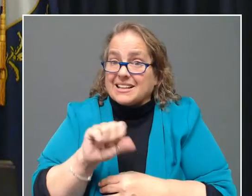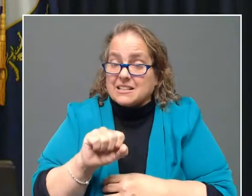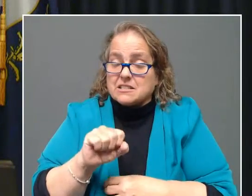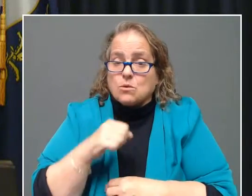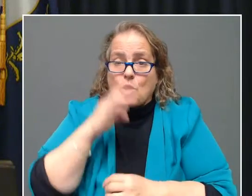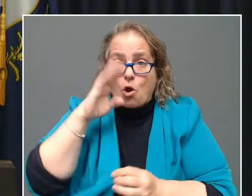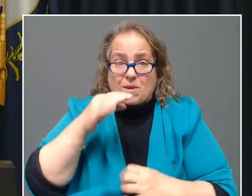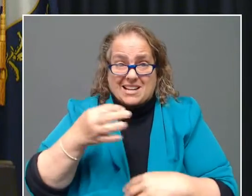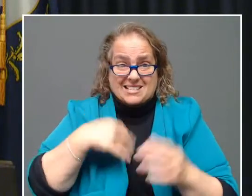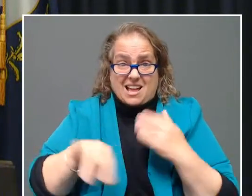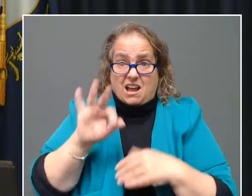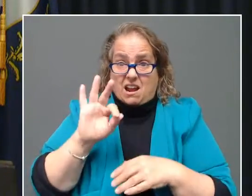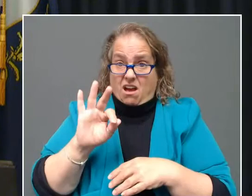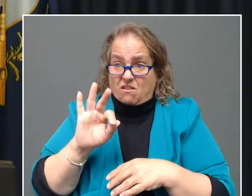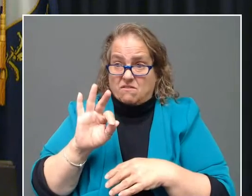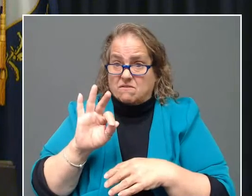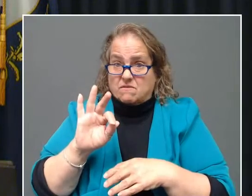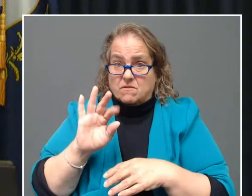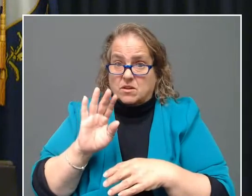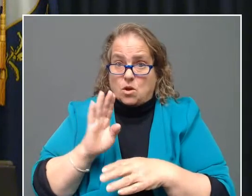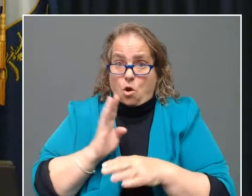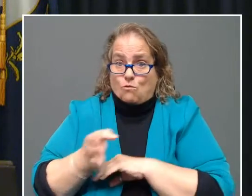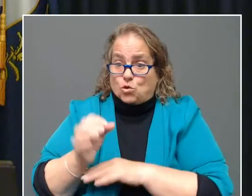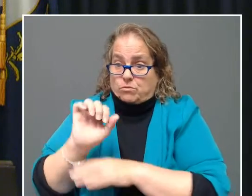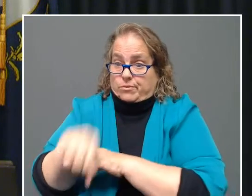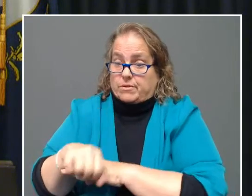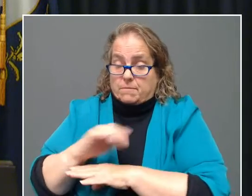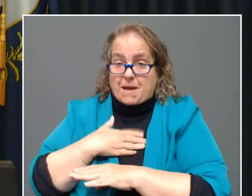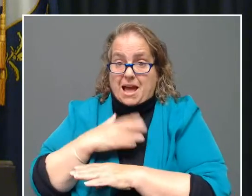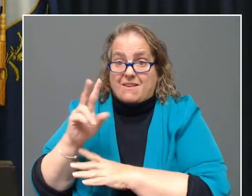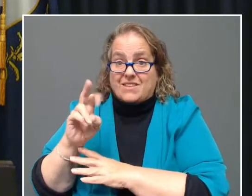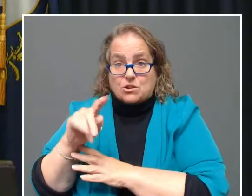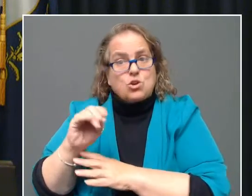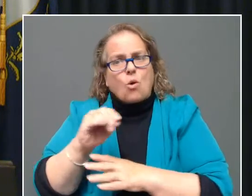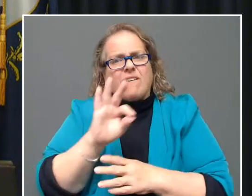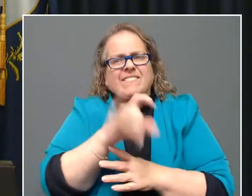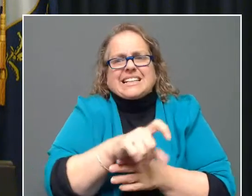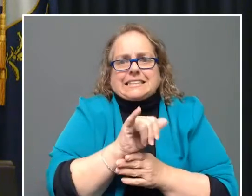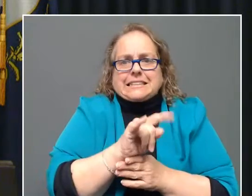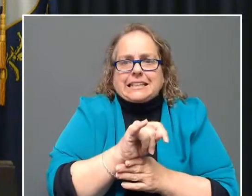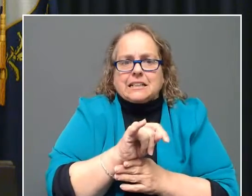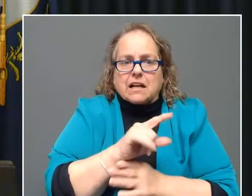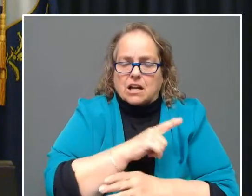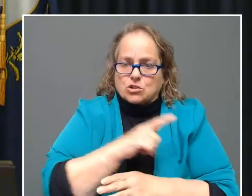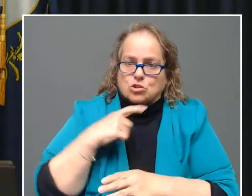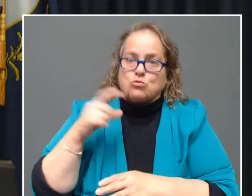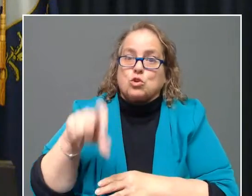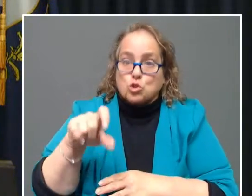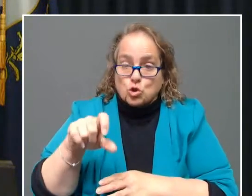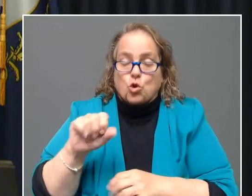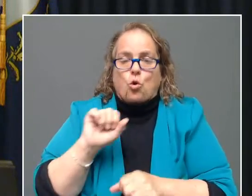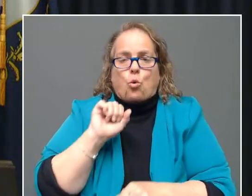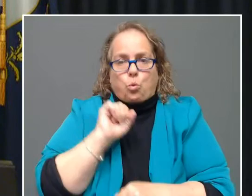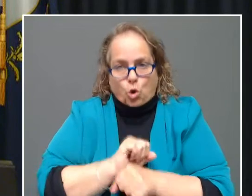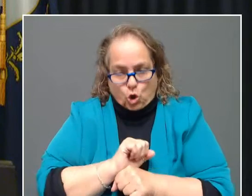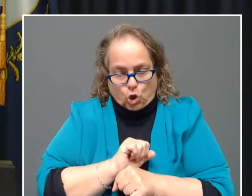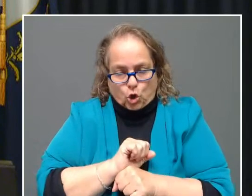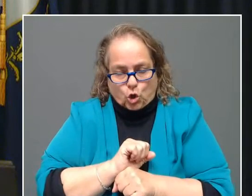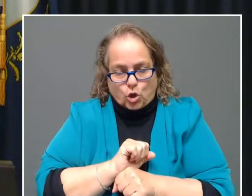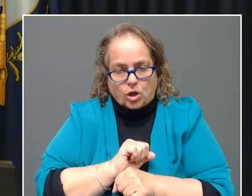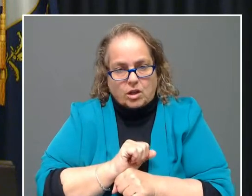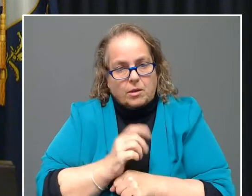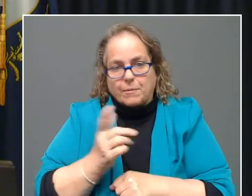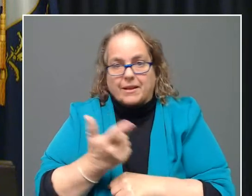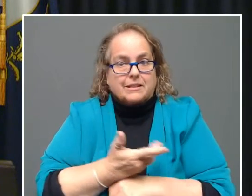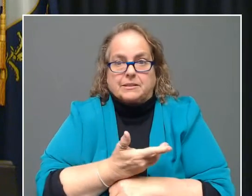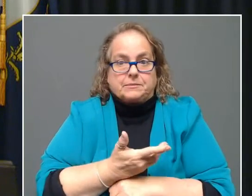just fix them. Because I always think the number one thing that legislation should do is work. The question is, are we